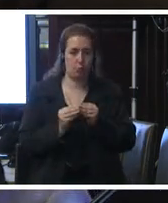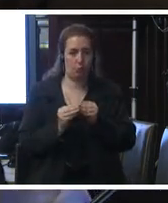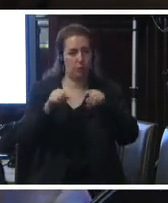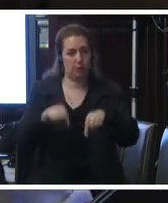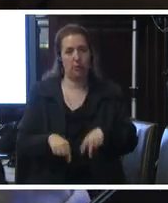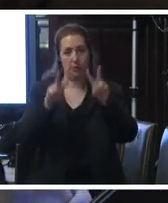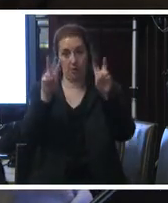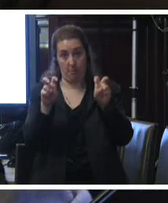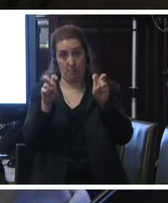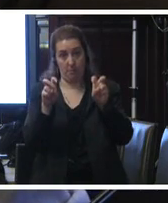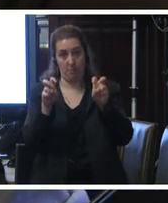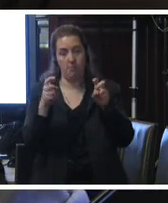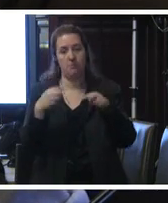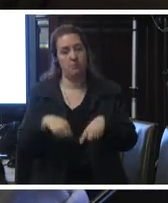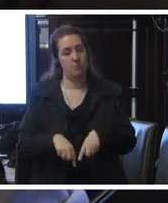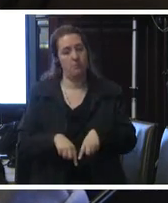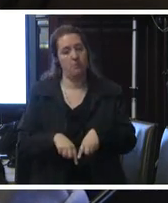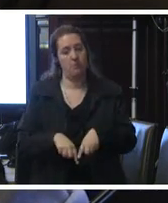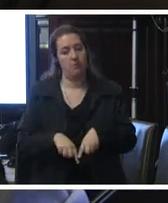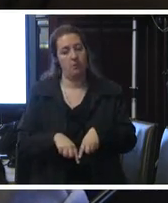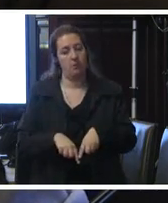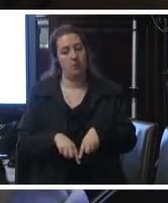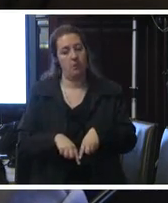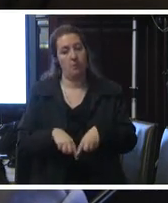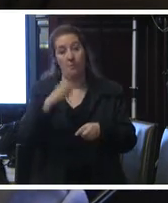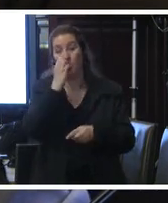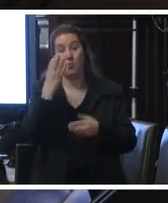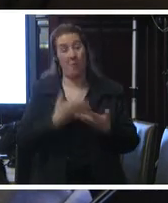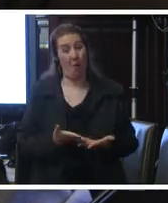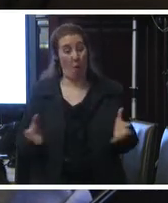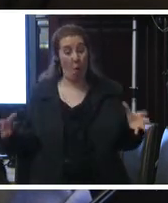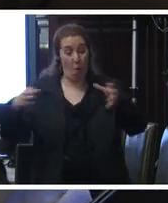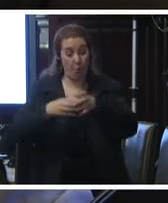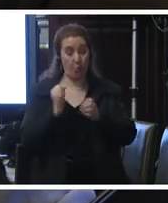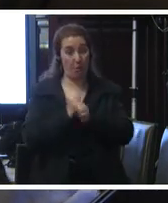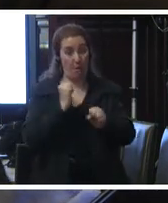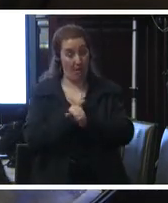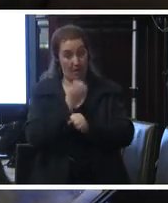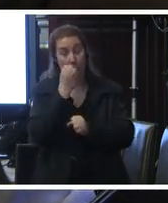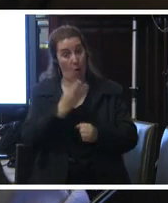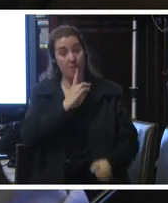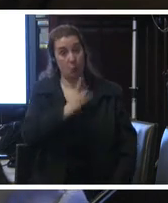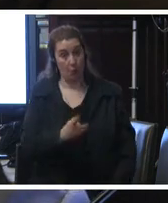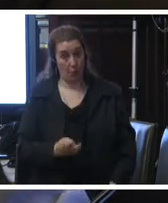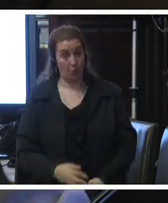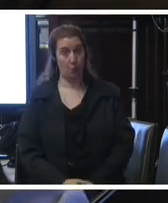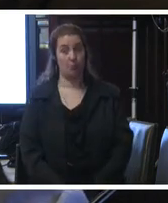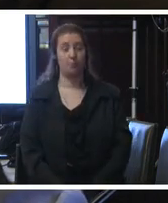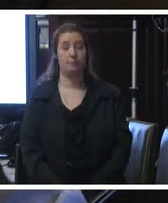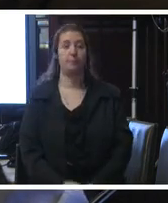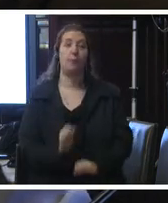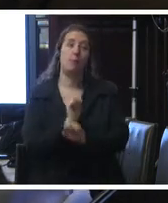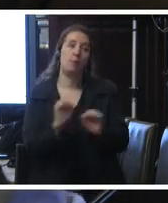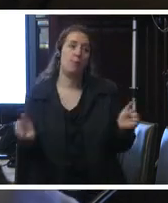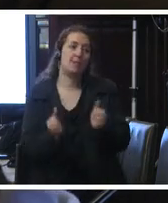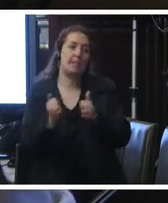more effective. That we can do something about it. Because without the defenders of these